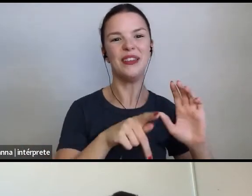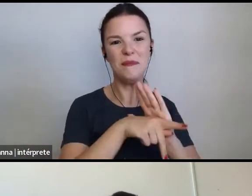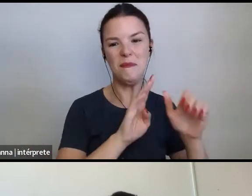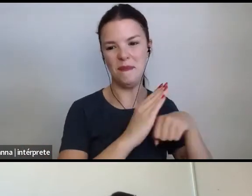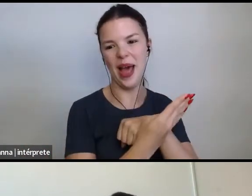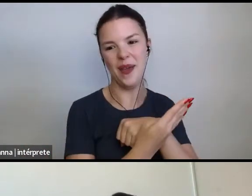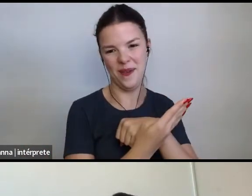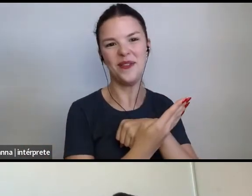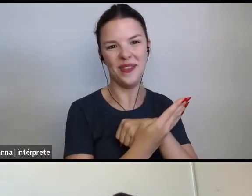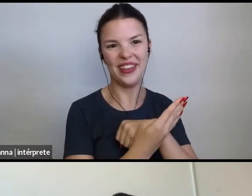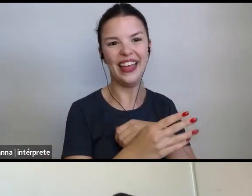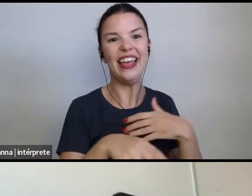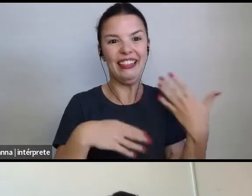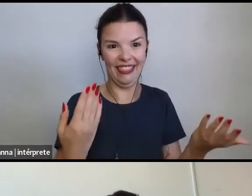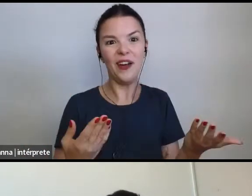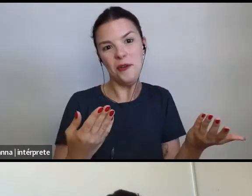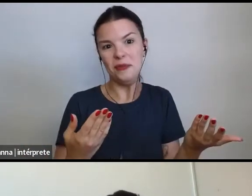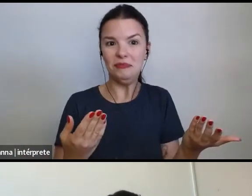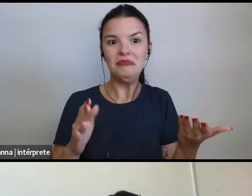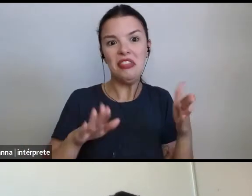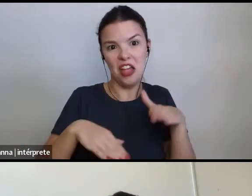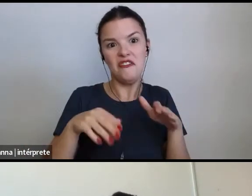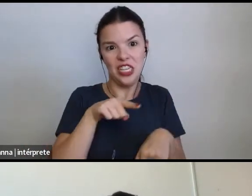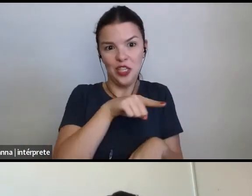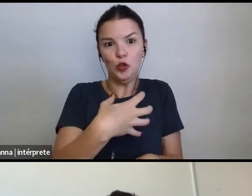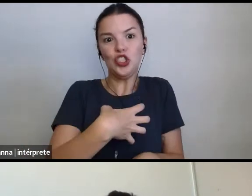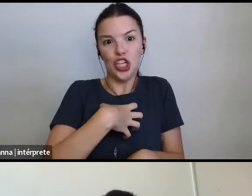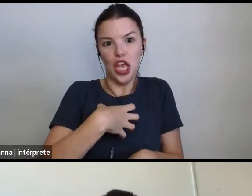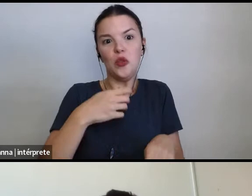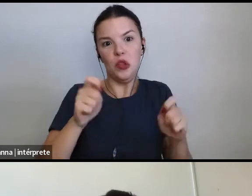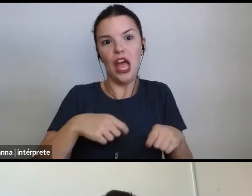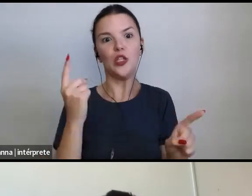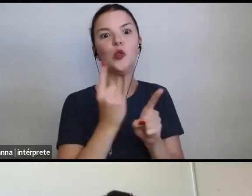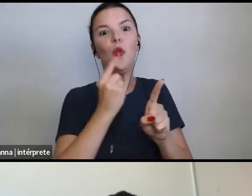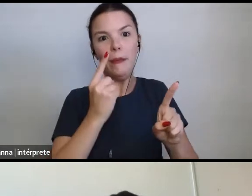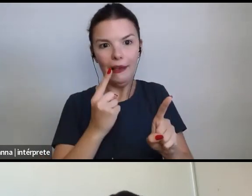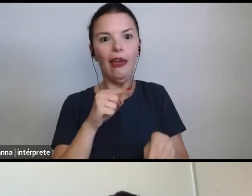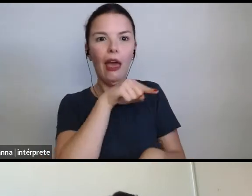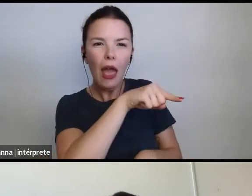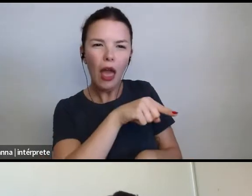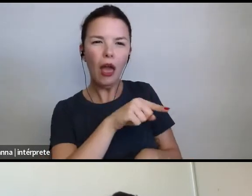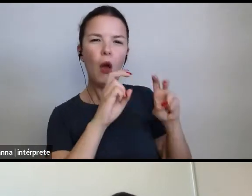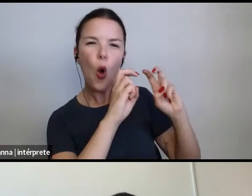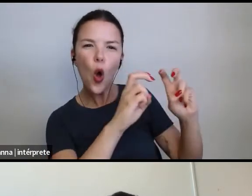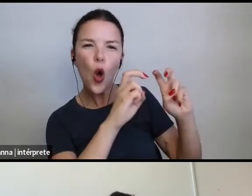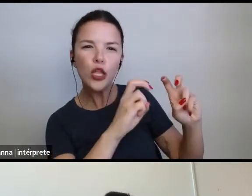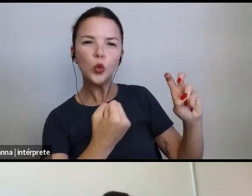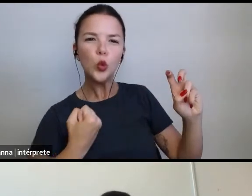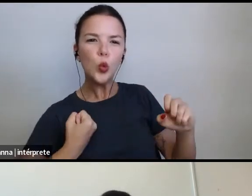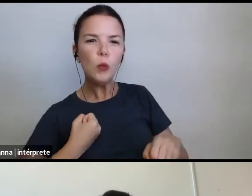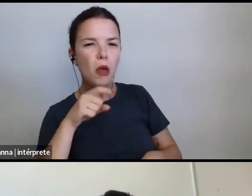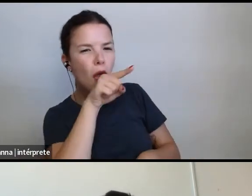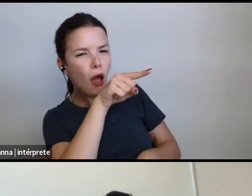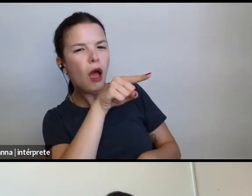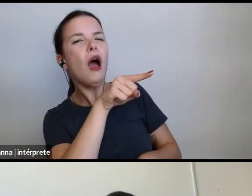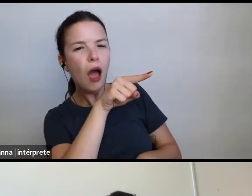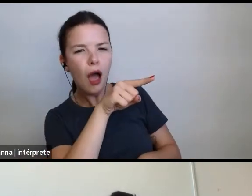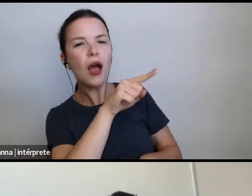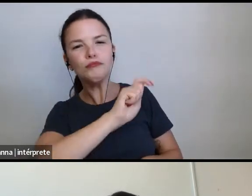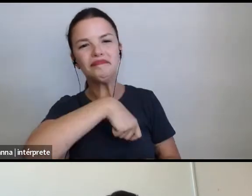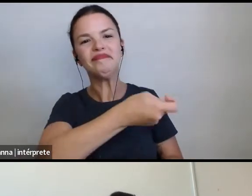So maybe it's another way for them to name the neighborhoods